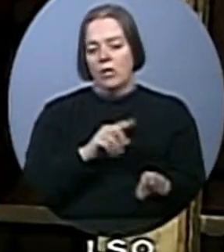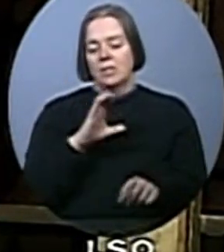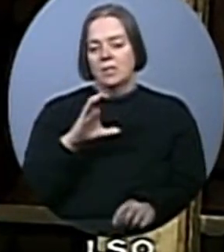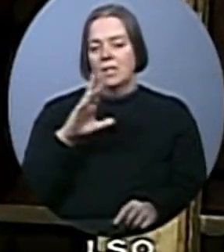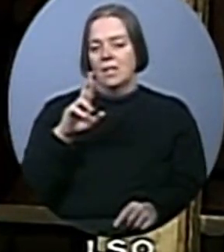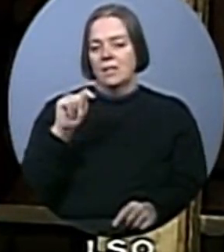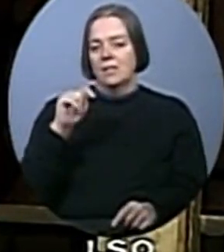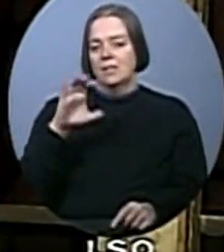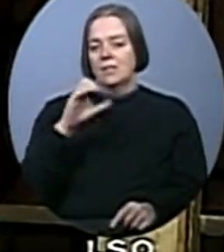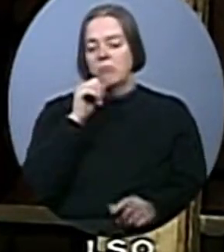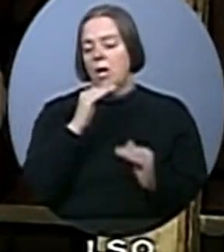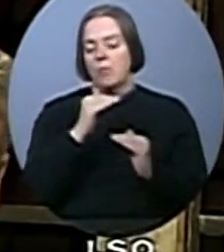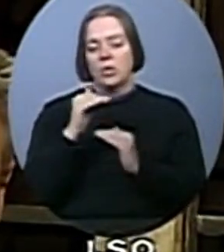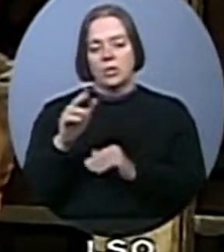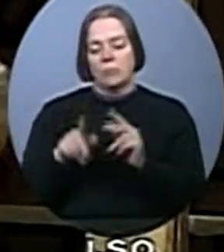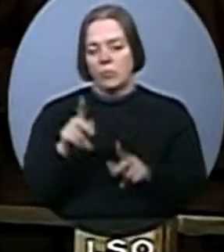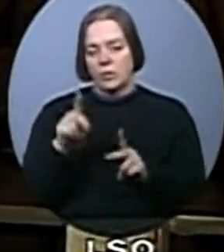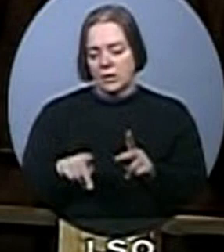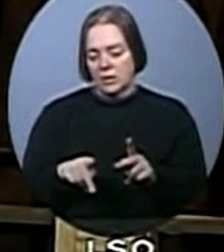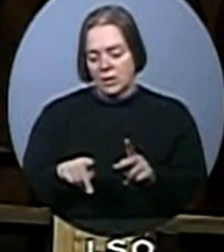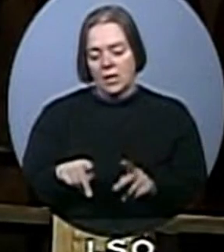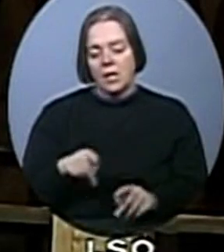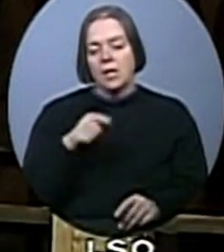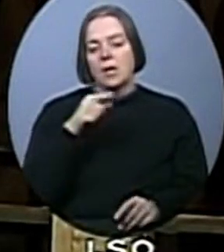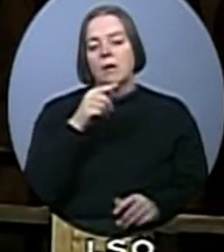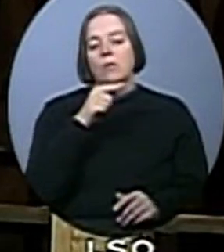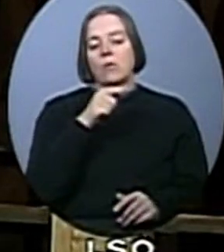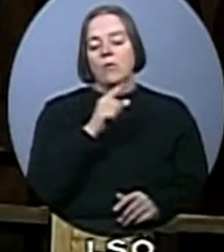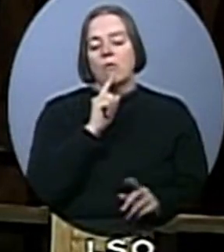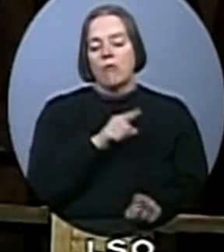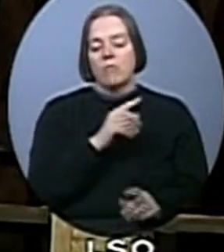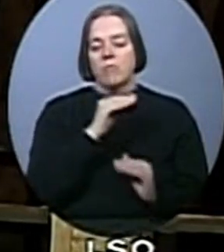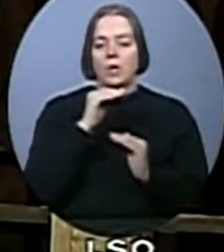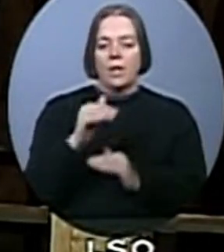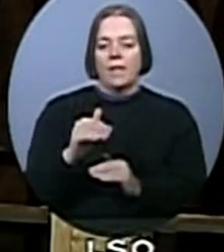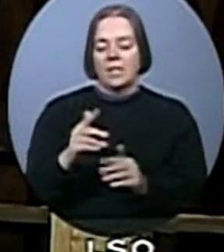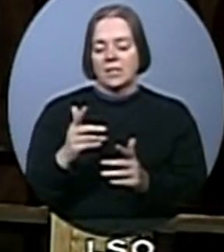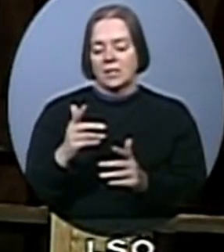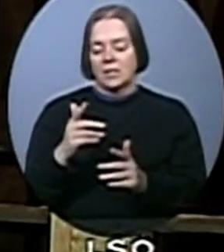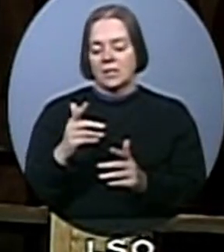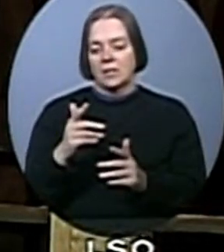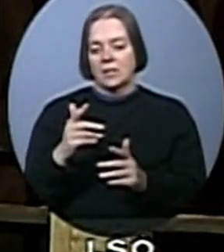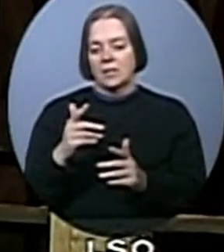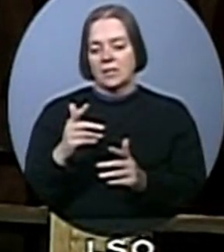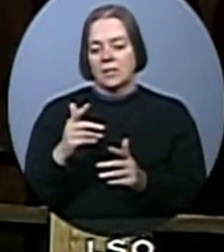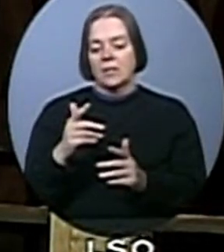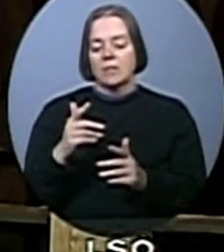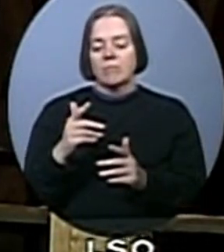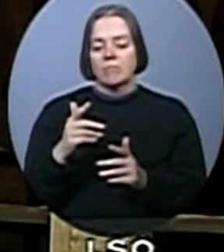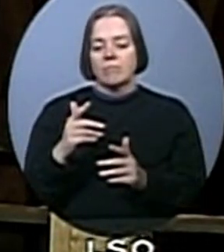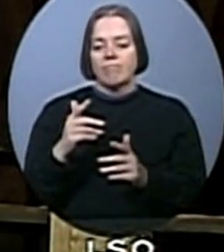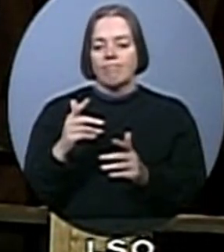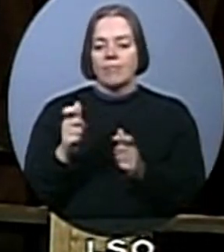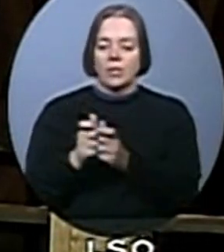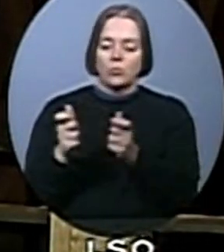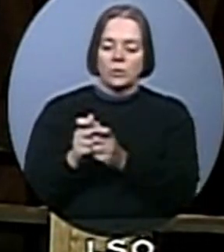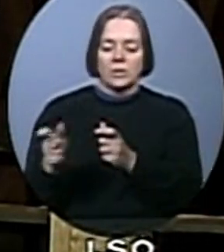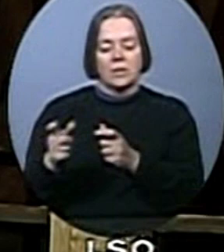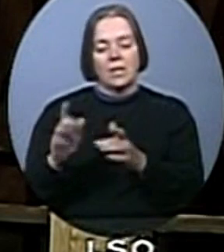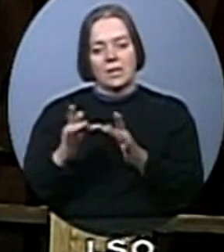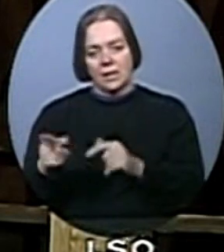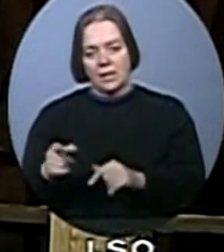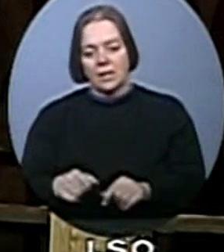but to protect the interests of the media oligarchies. And the result of this deregulation have been jacked up prices and lousy service. So will the